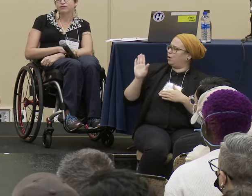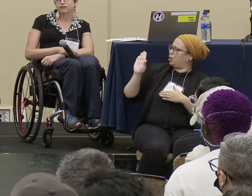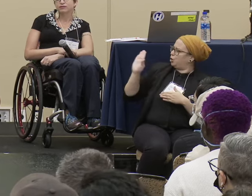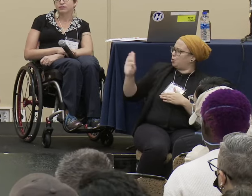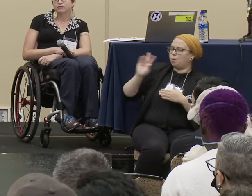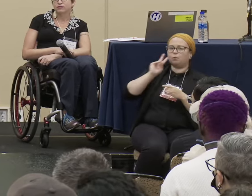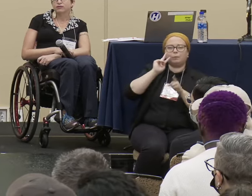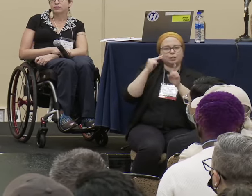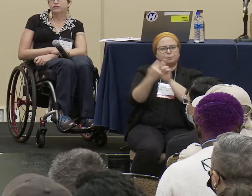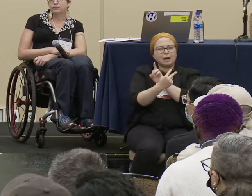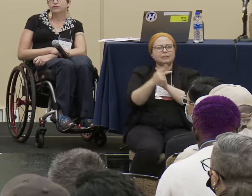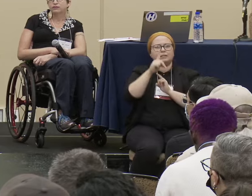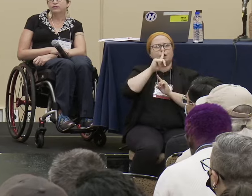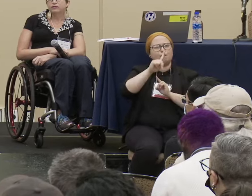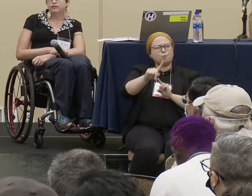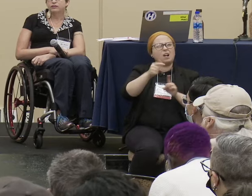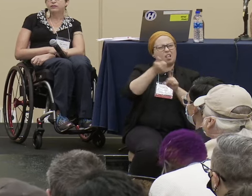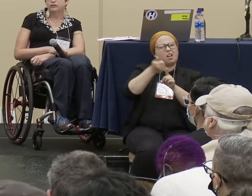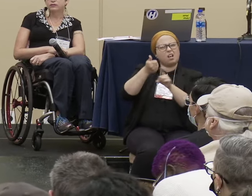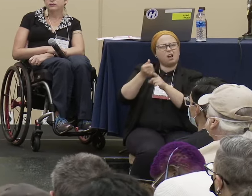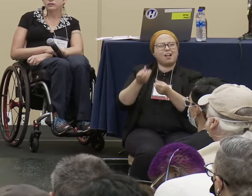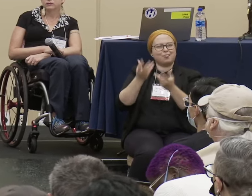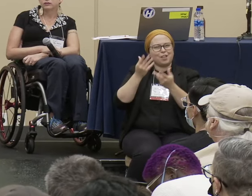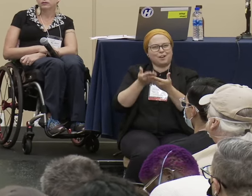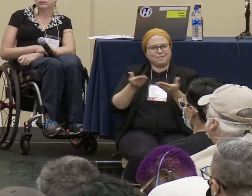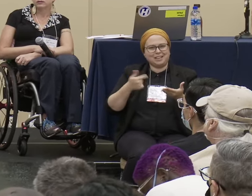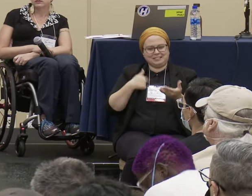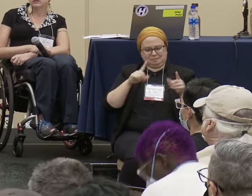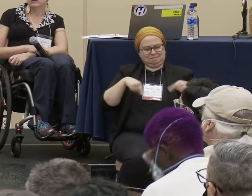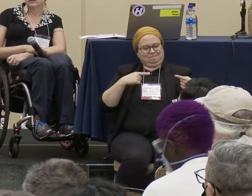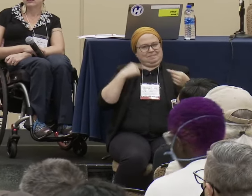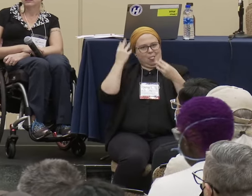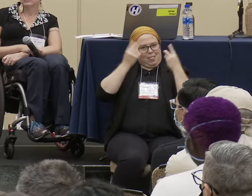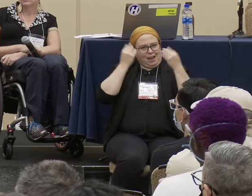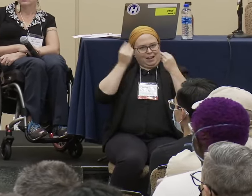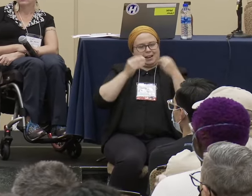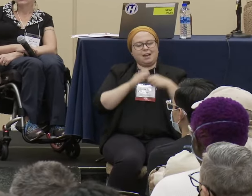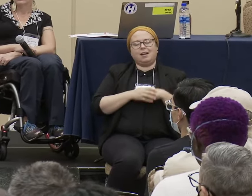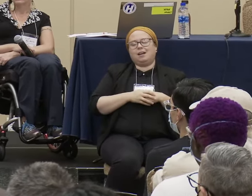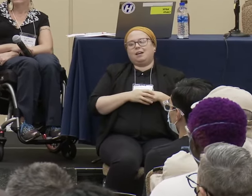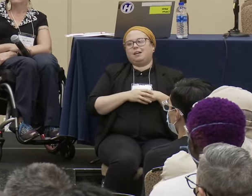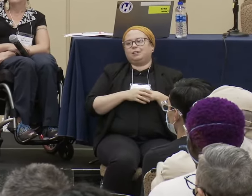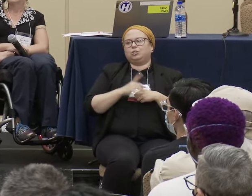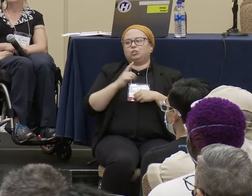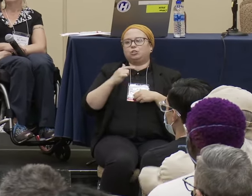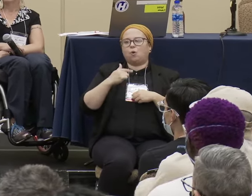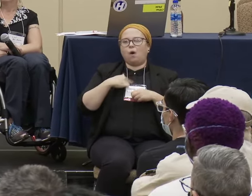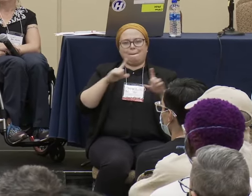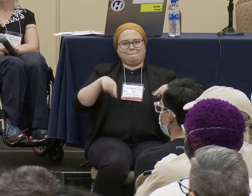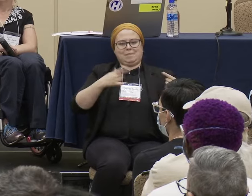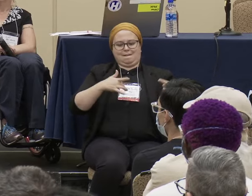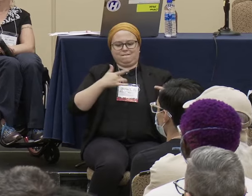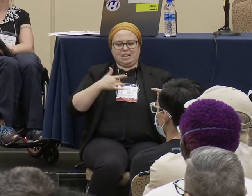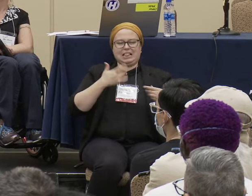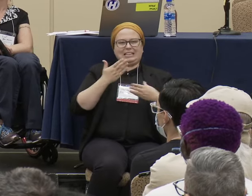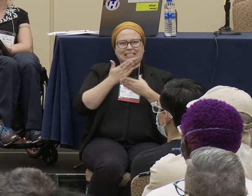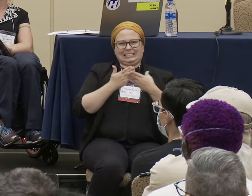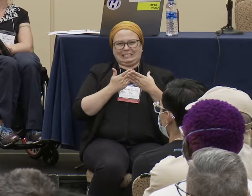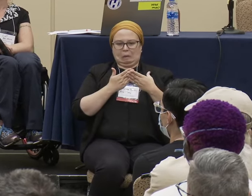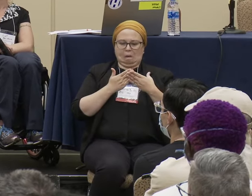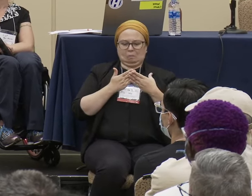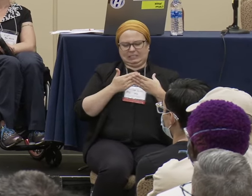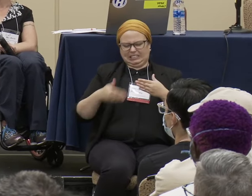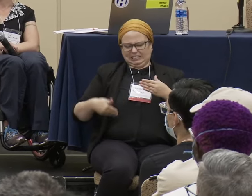lot of things that I've been thinking, and I feel I've been feeling some moral injury from